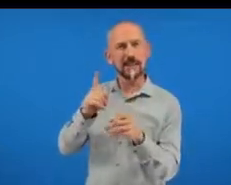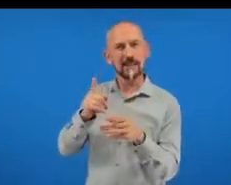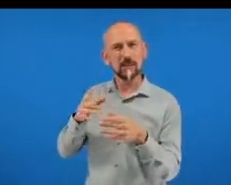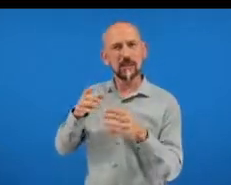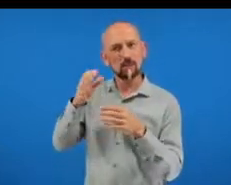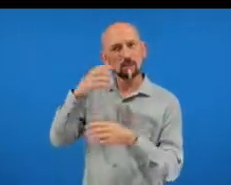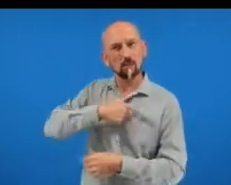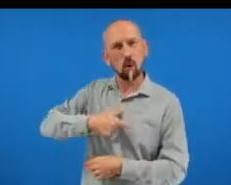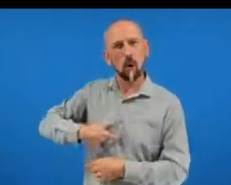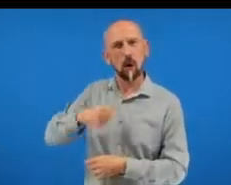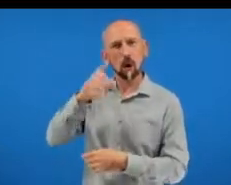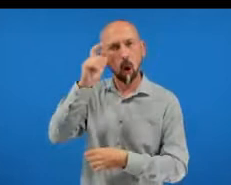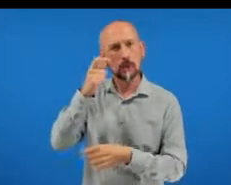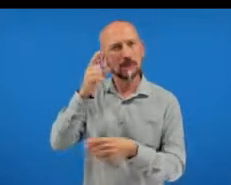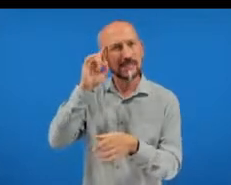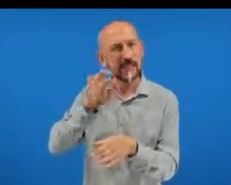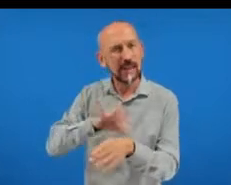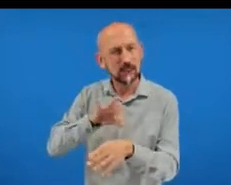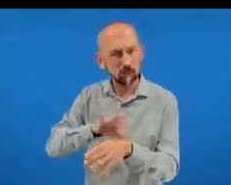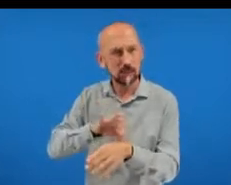and the important